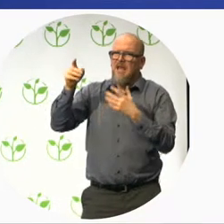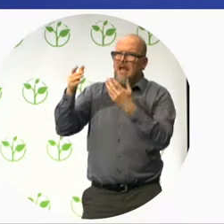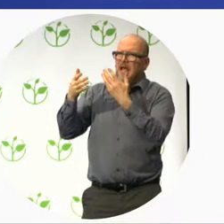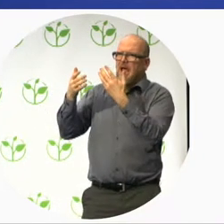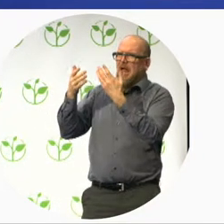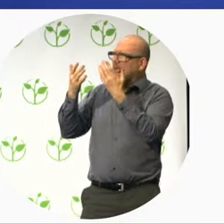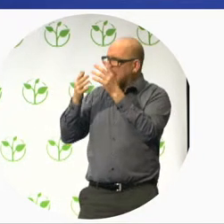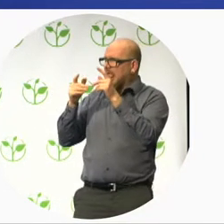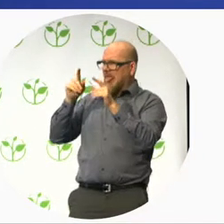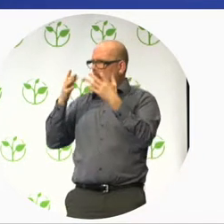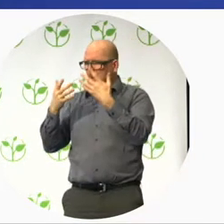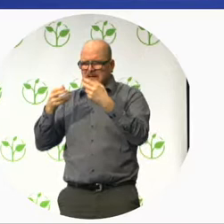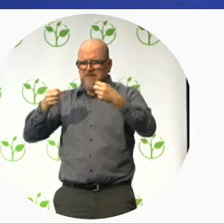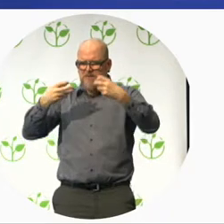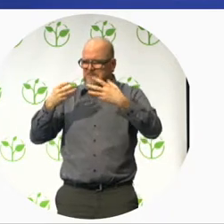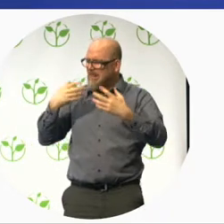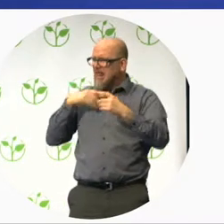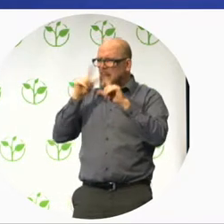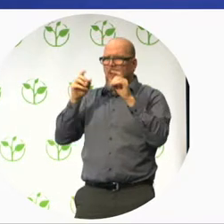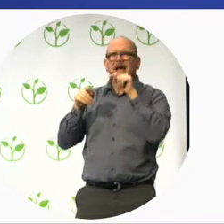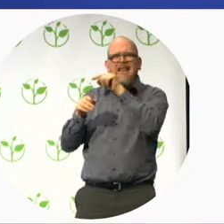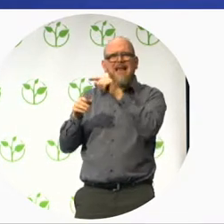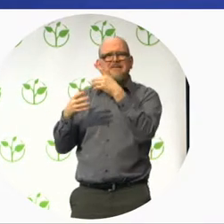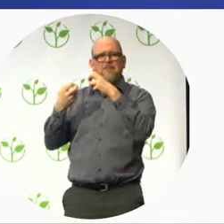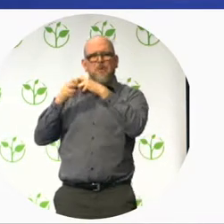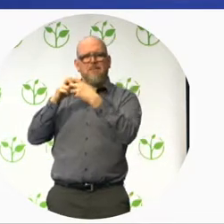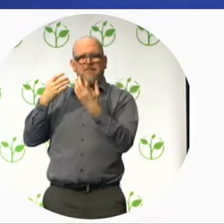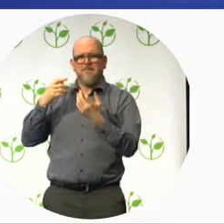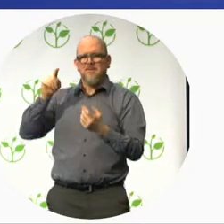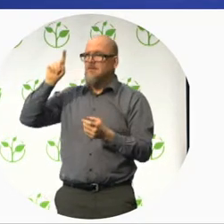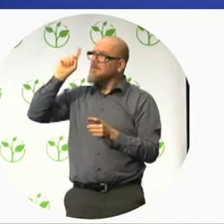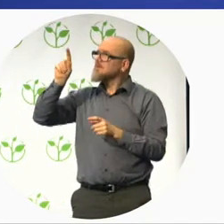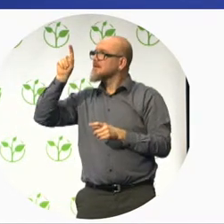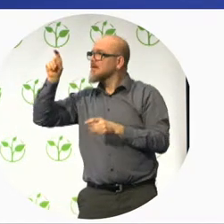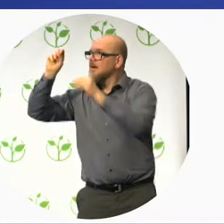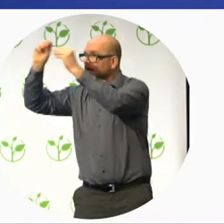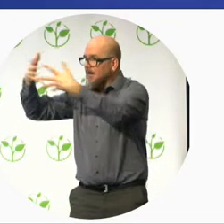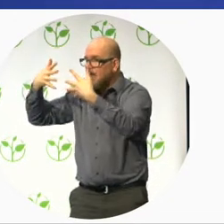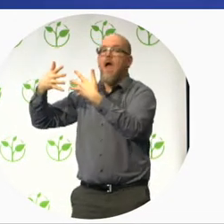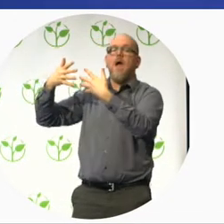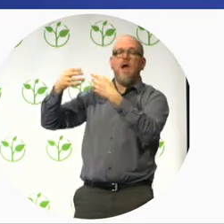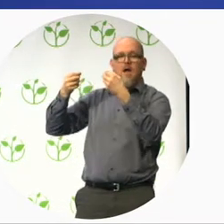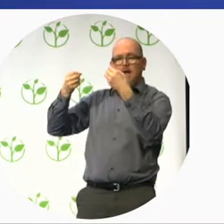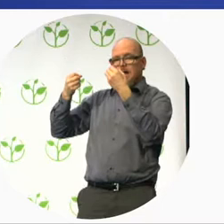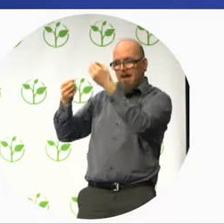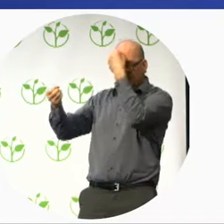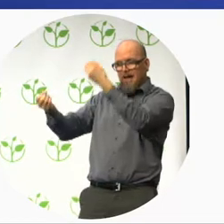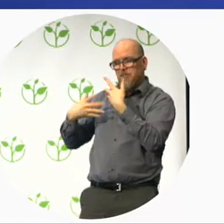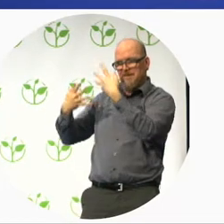did not realize, the legal obligation, or what video captioning really was prior to this program being